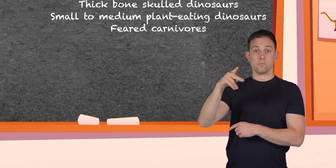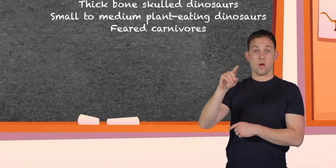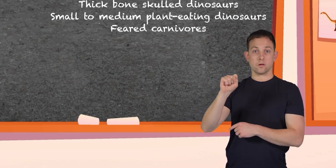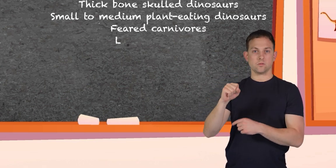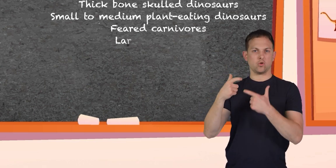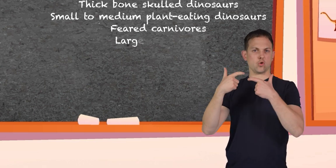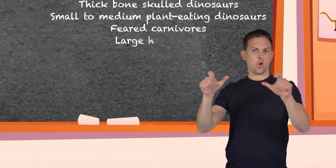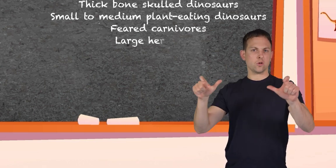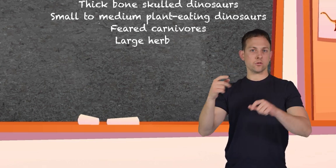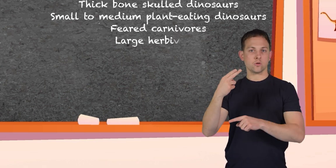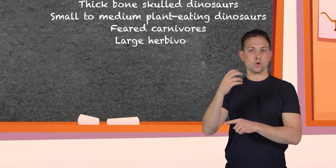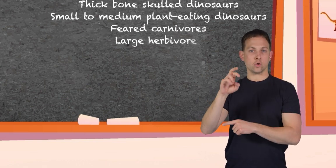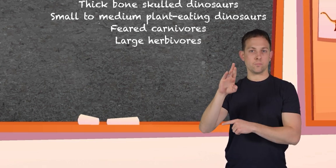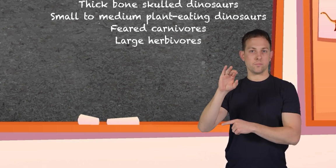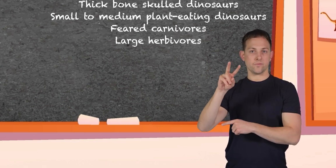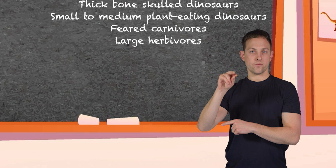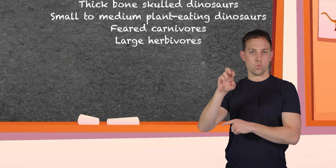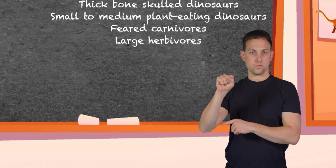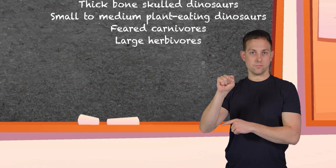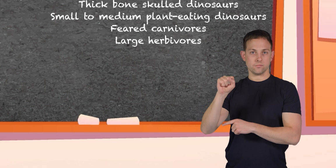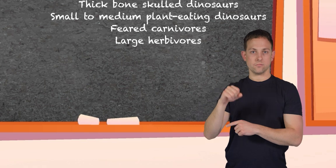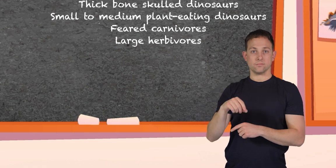Sauropods, large herbivores.